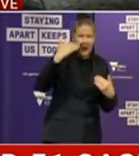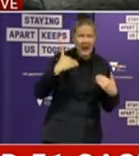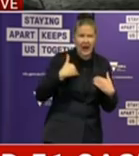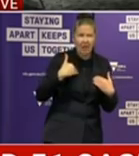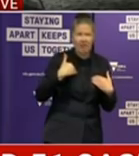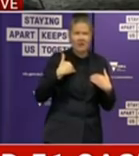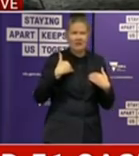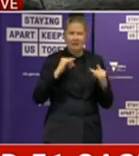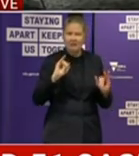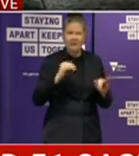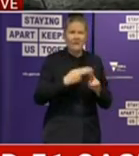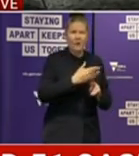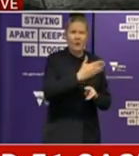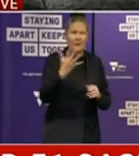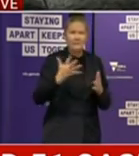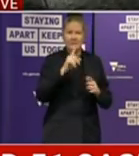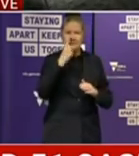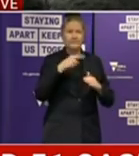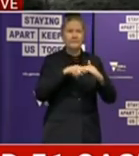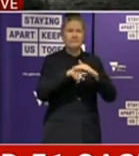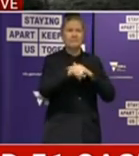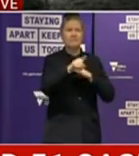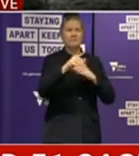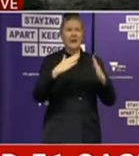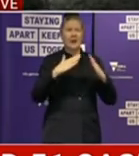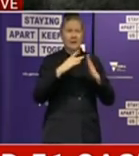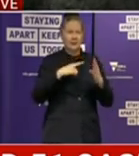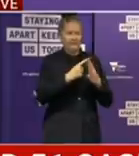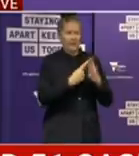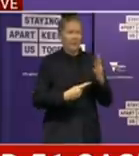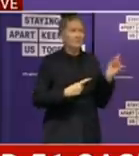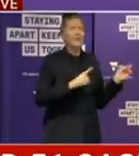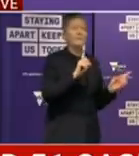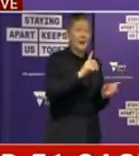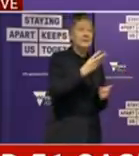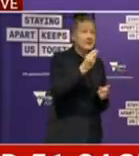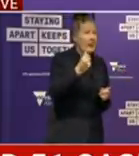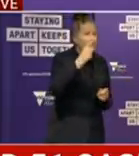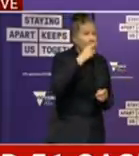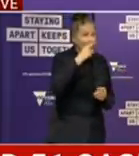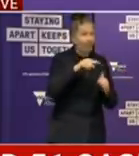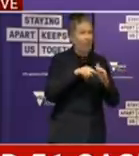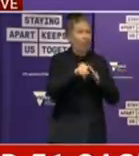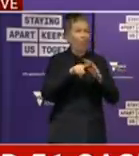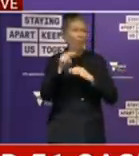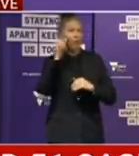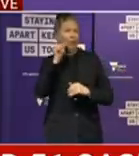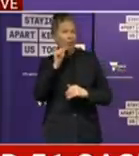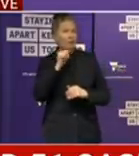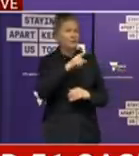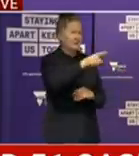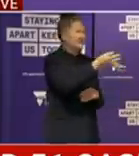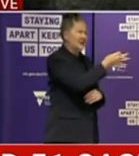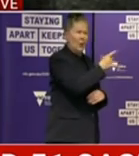out, you can't leave your house anyway because of all those 4 reasons. But some people had been, Rich. Yeah. Why not remove it then? When